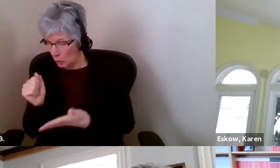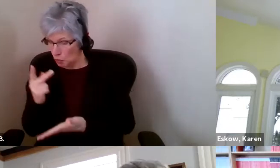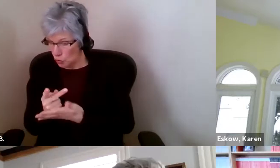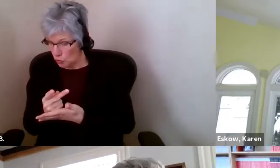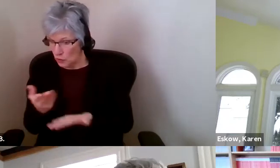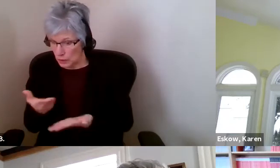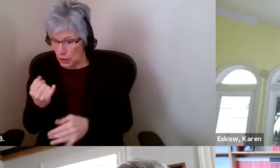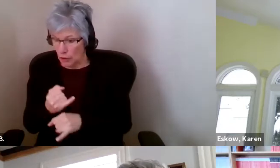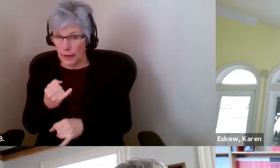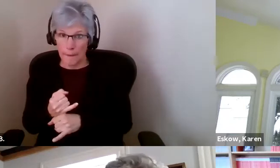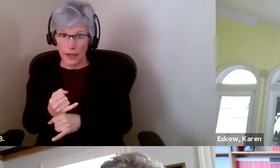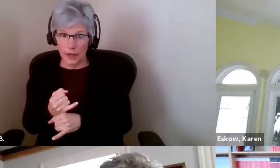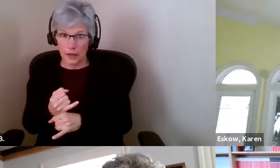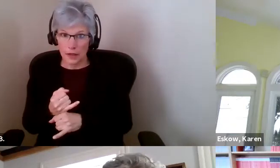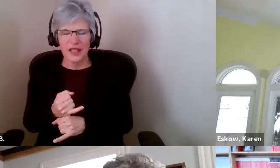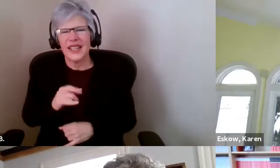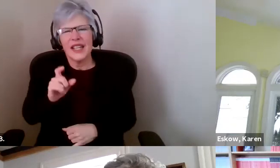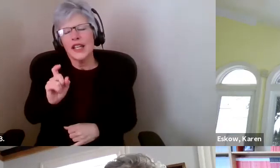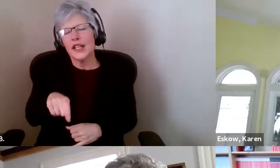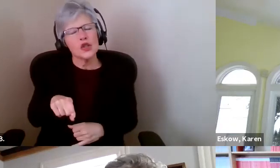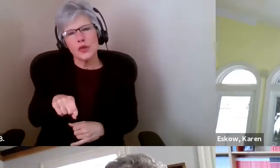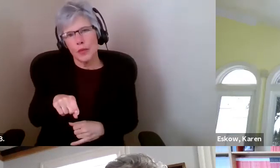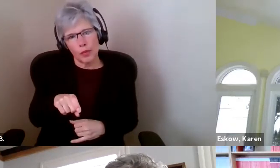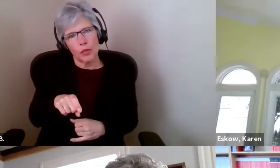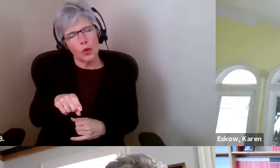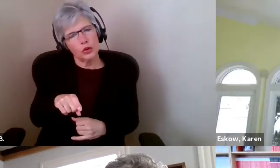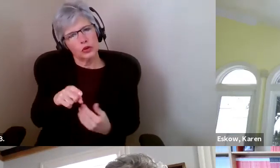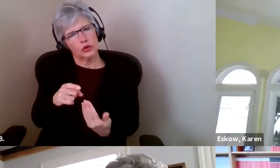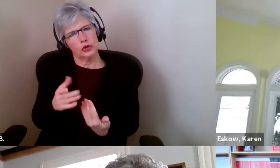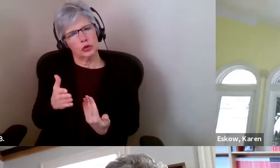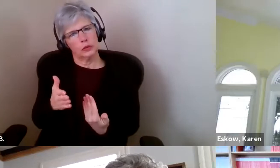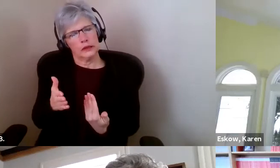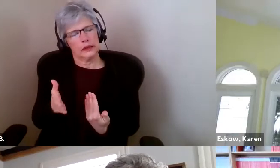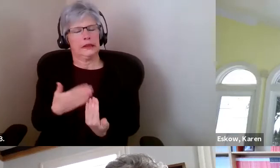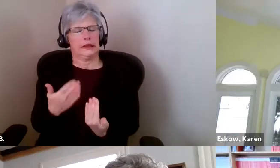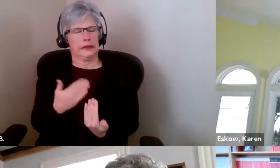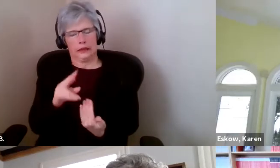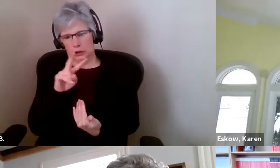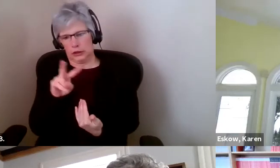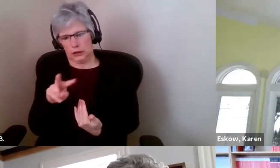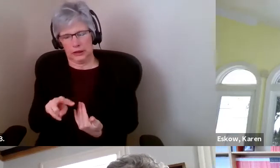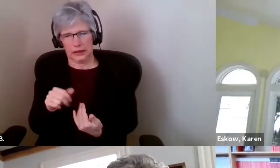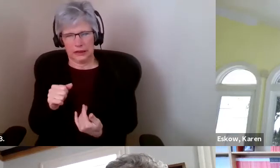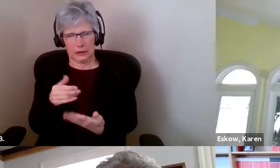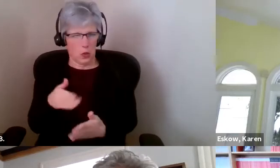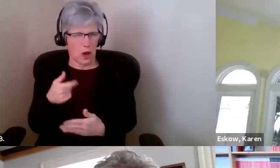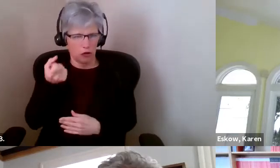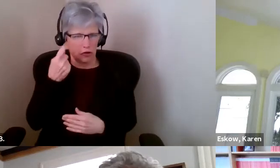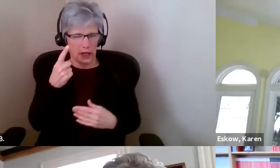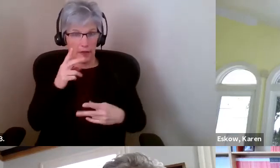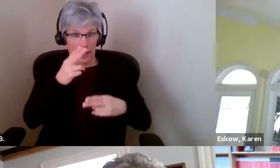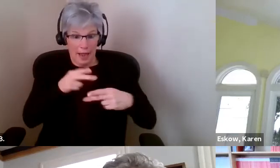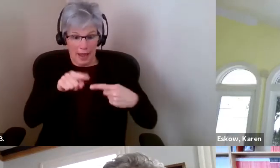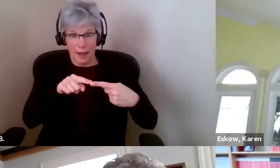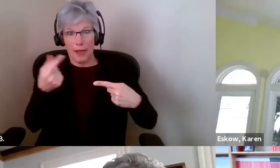to be visually very, you know, appealing in the sense that there'll be a green check mark next to the name, the way I understand it. But again, I've never used it. So